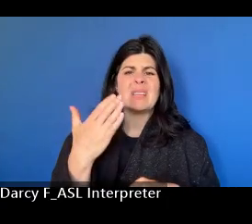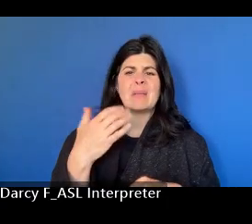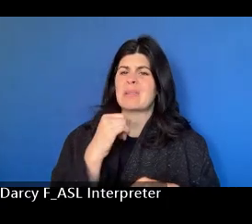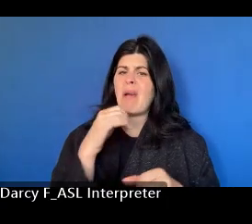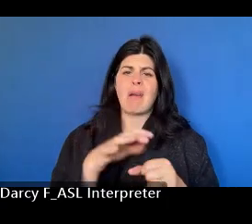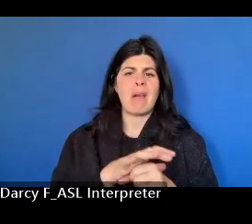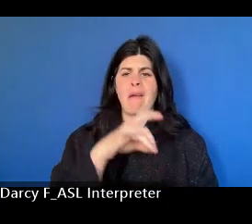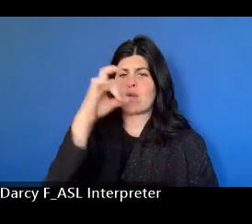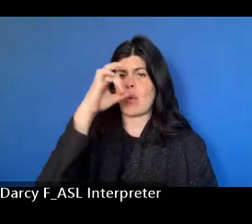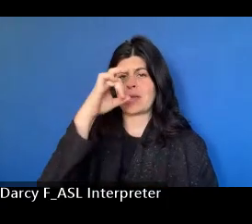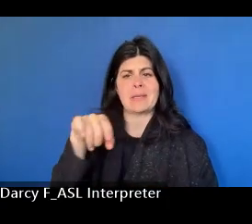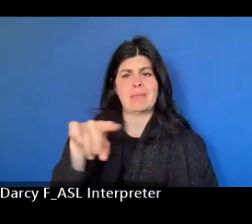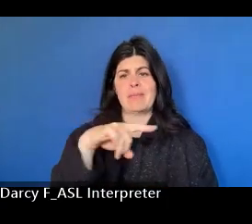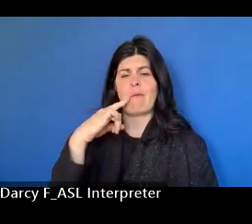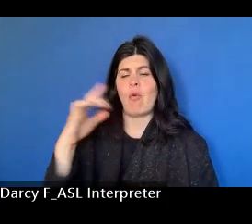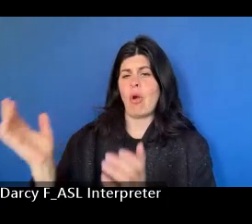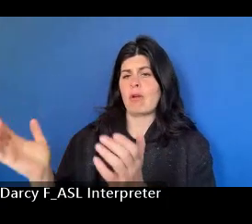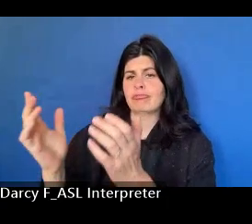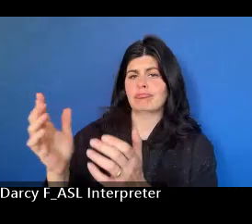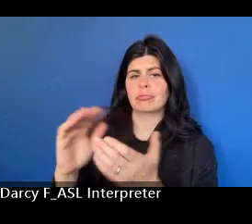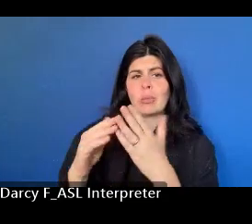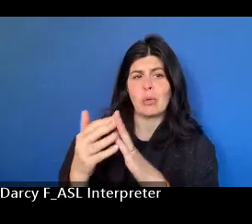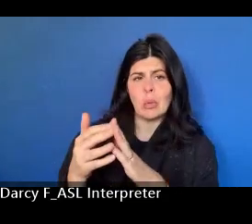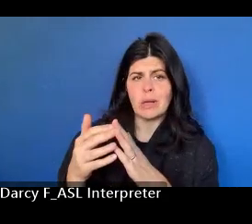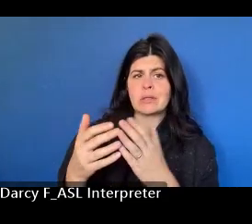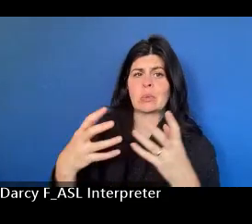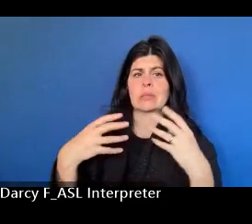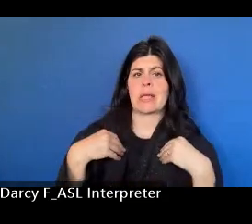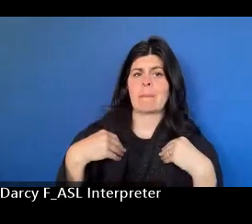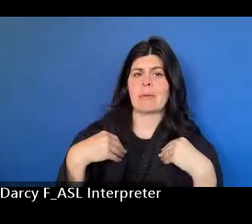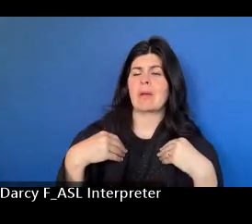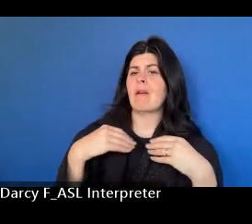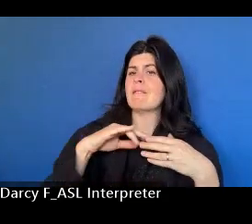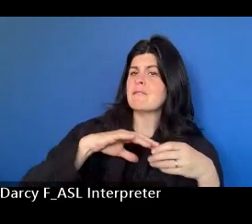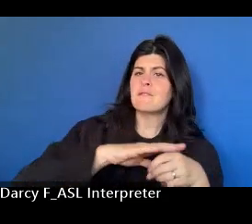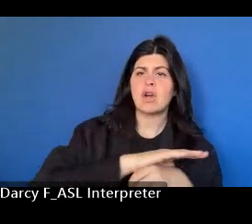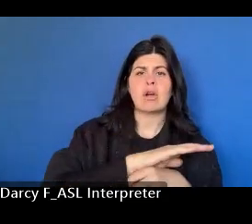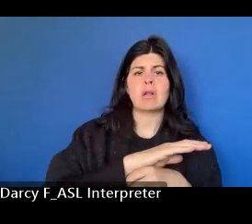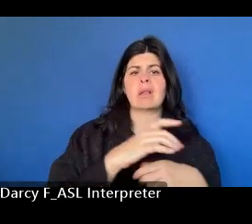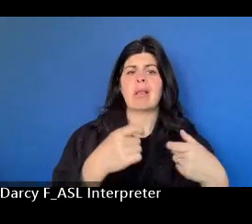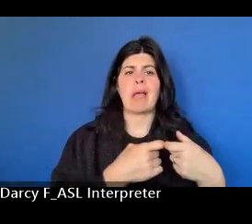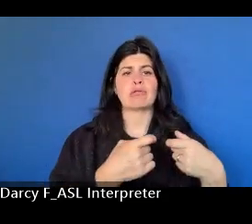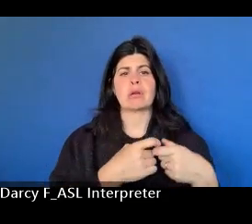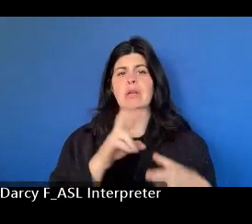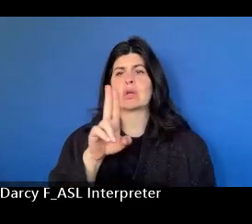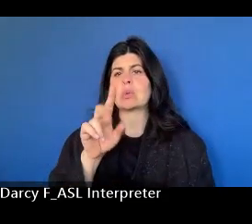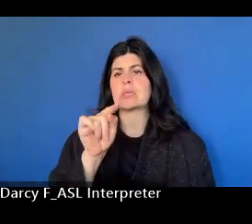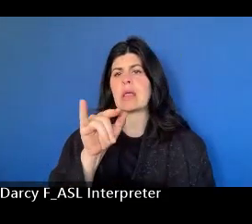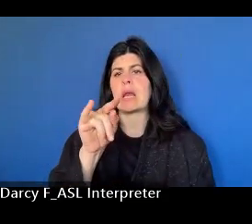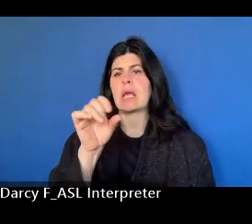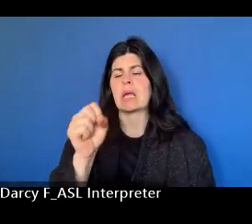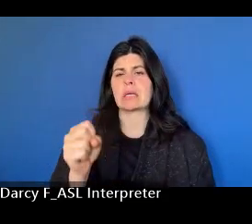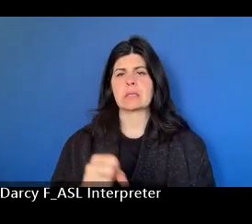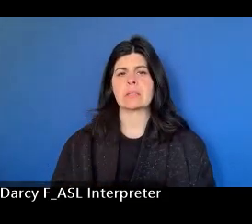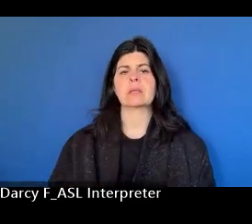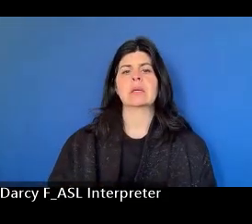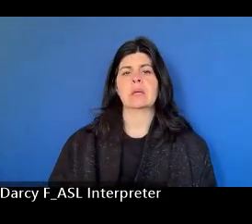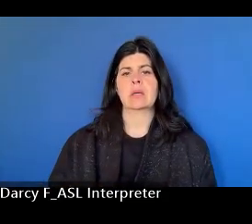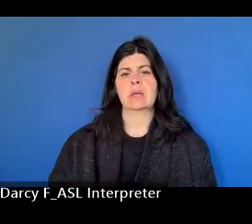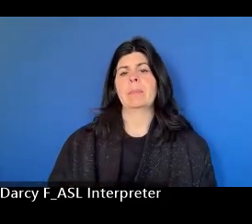utilities for a variety of reasons that many people have commented on. And I just think that